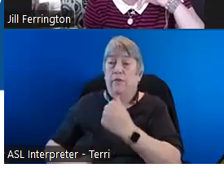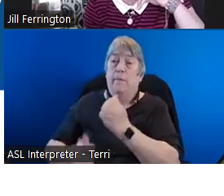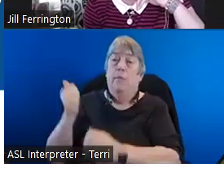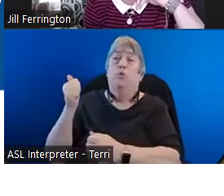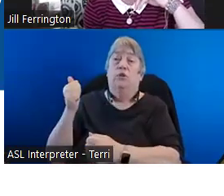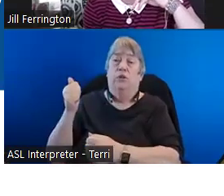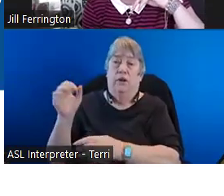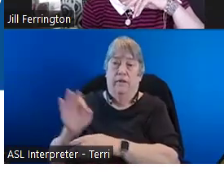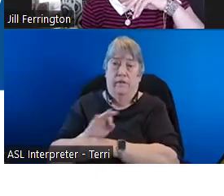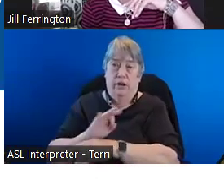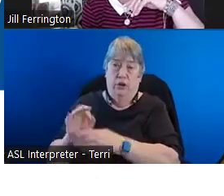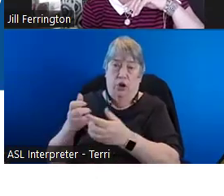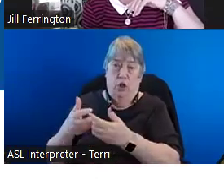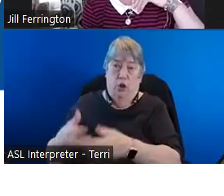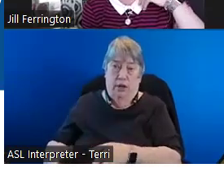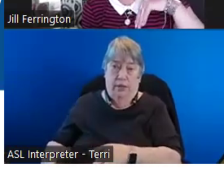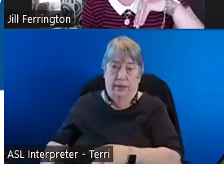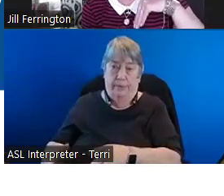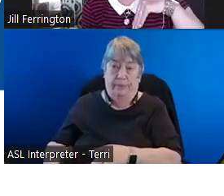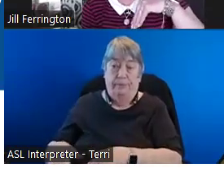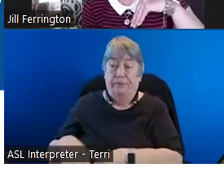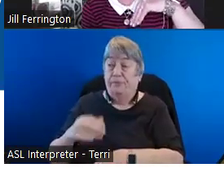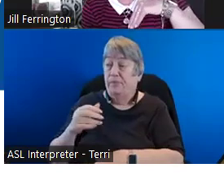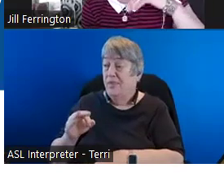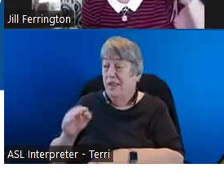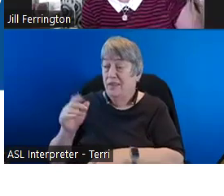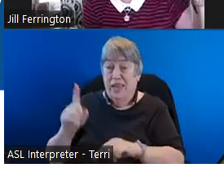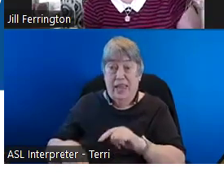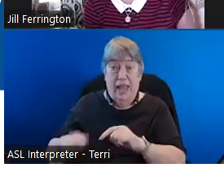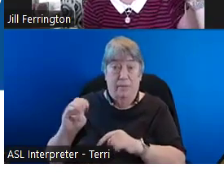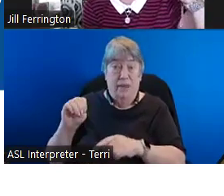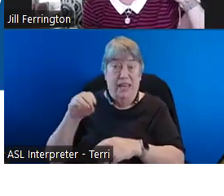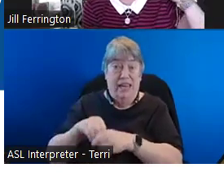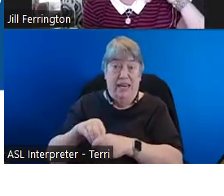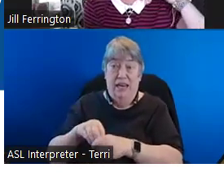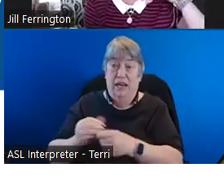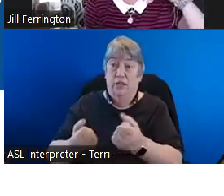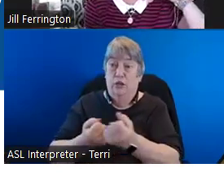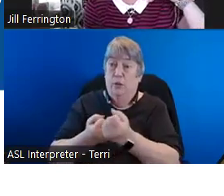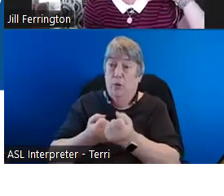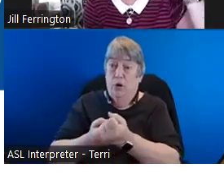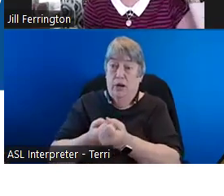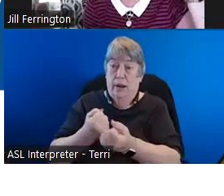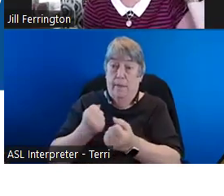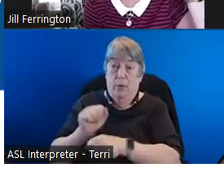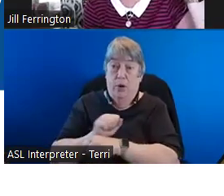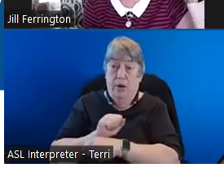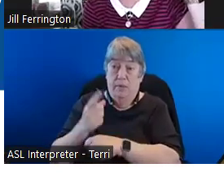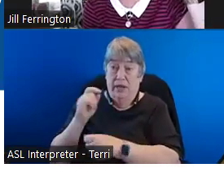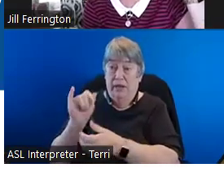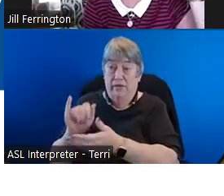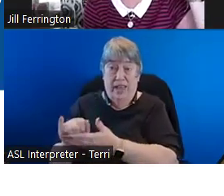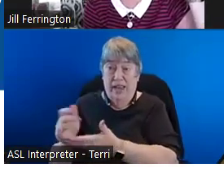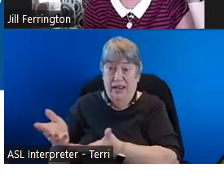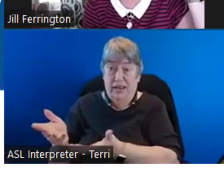if a person is told that they can't be in supported employment because they didn't fall into that most severe category, there's always the option